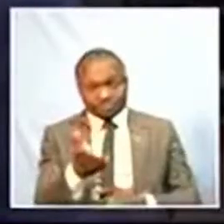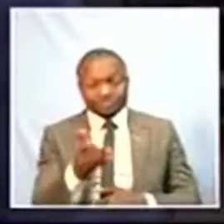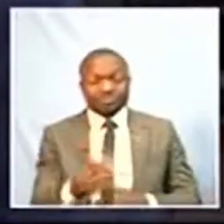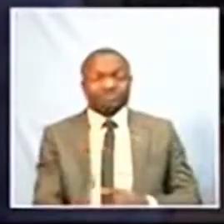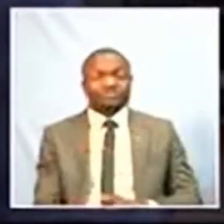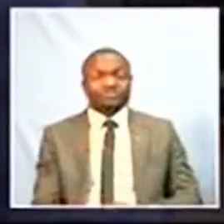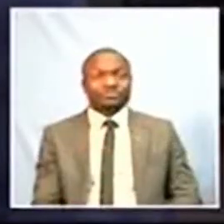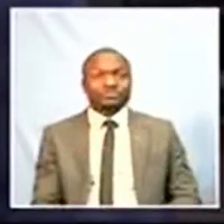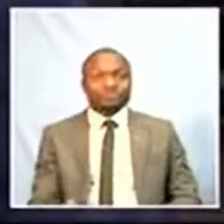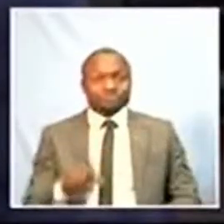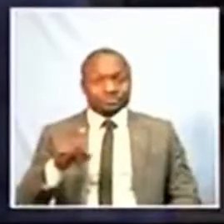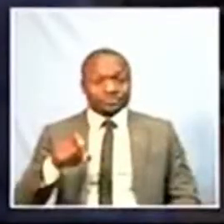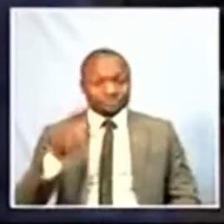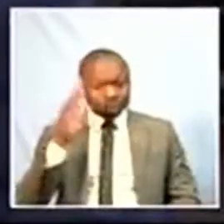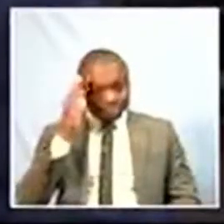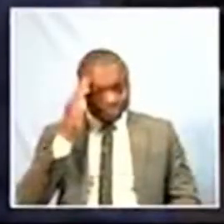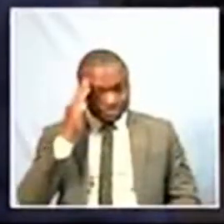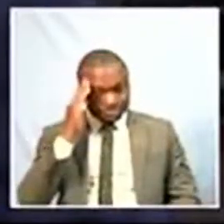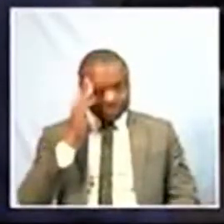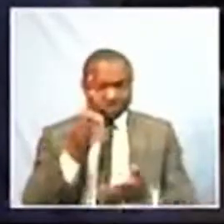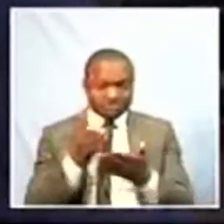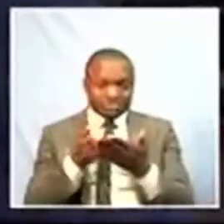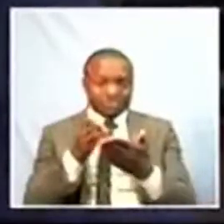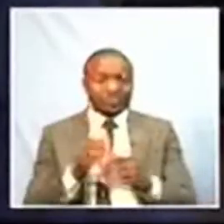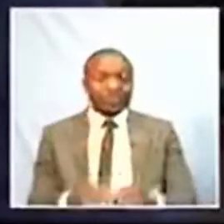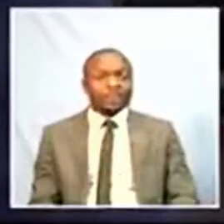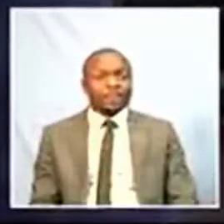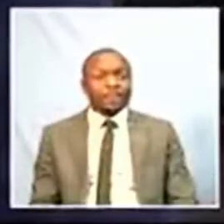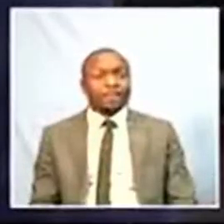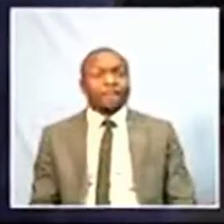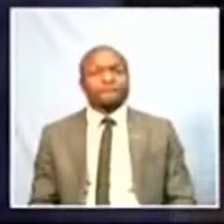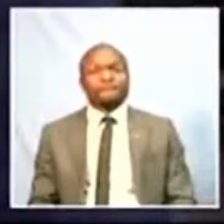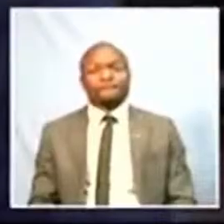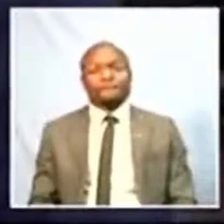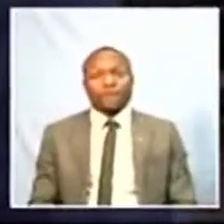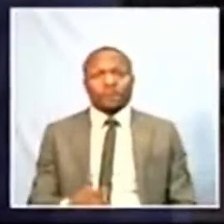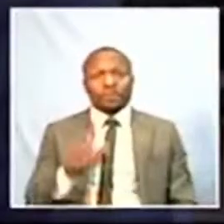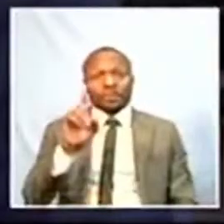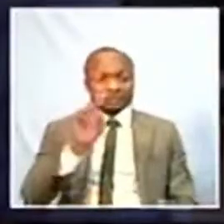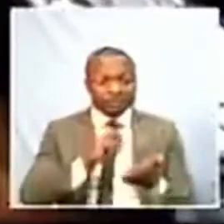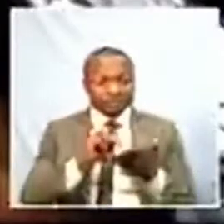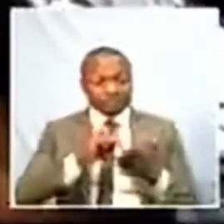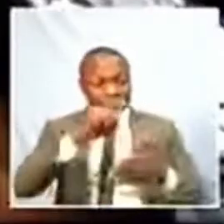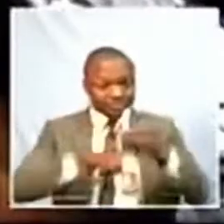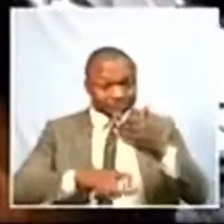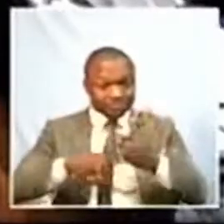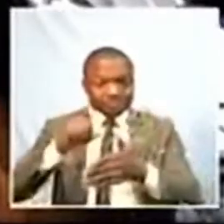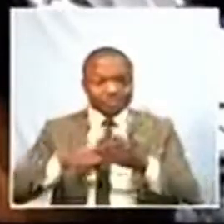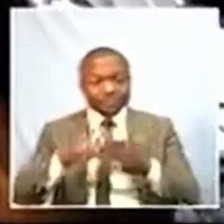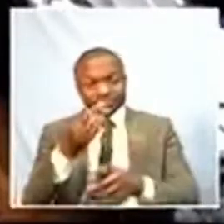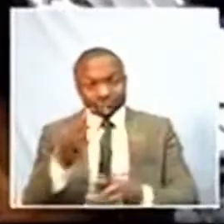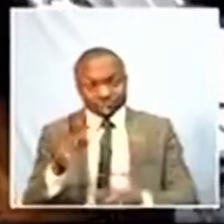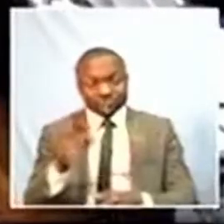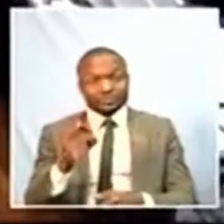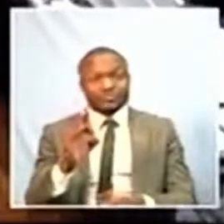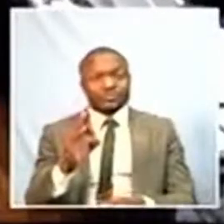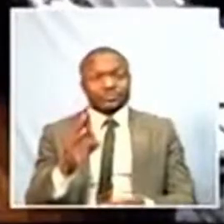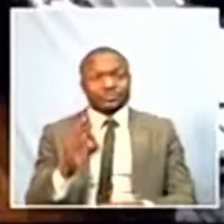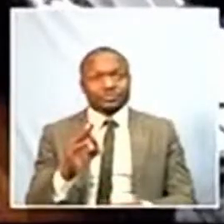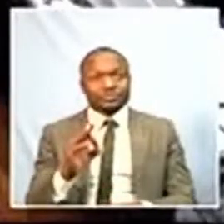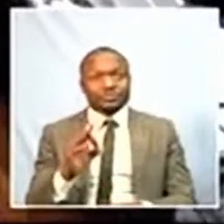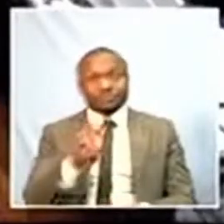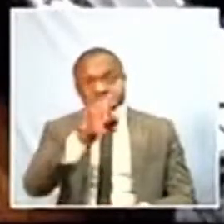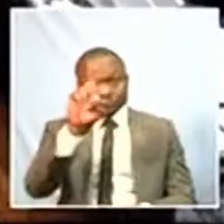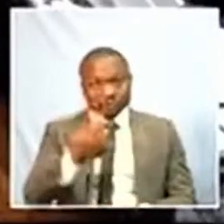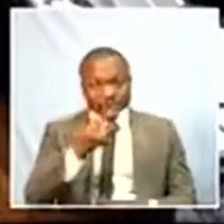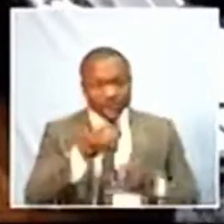Yes. I think we needed to get to the bottom of this. All right. So that 1 million being deducted, you can switch off your mic. The 3 million. I'm questioning now. Yes.